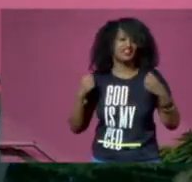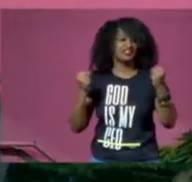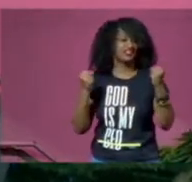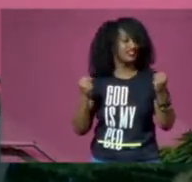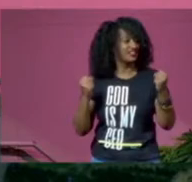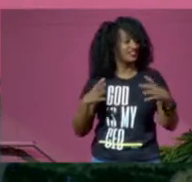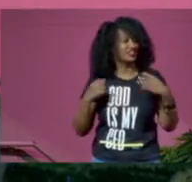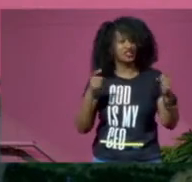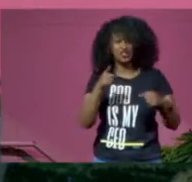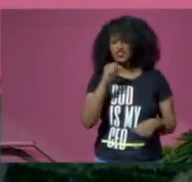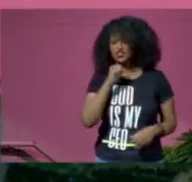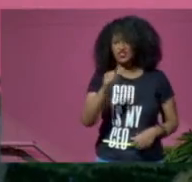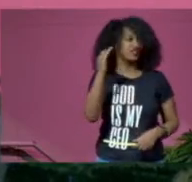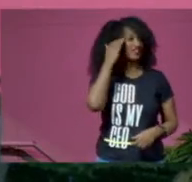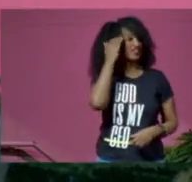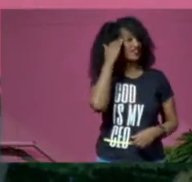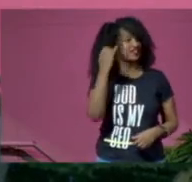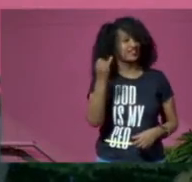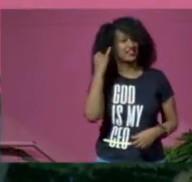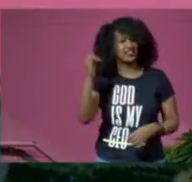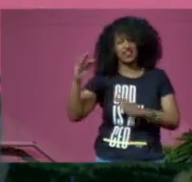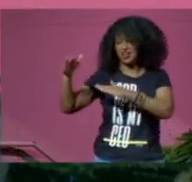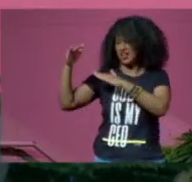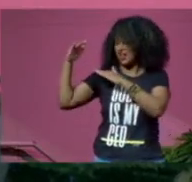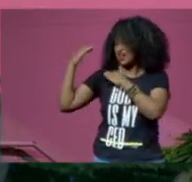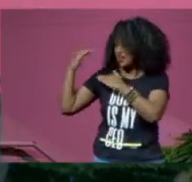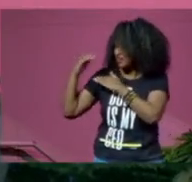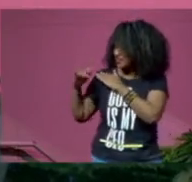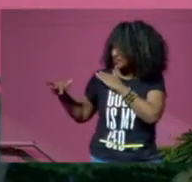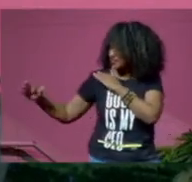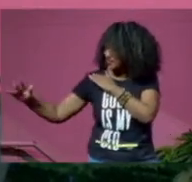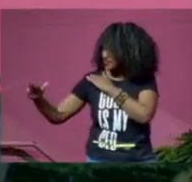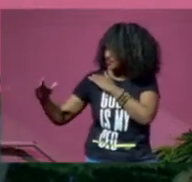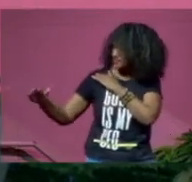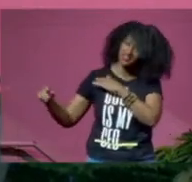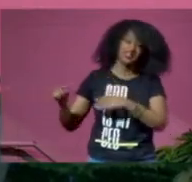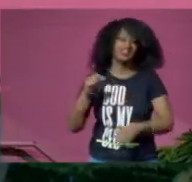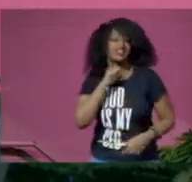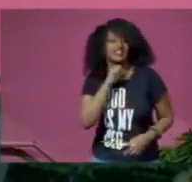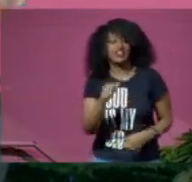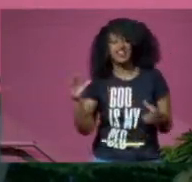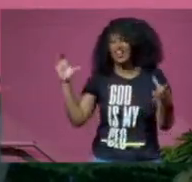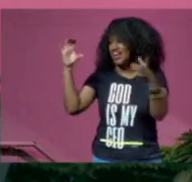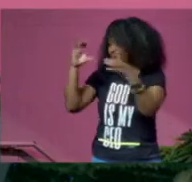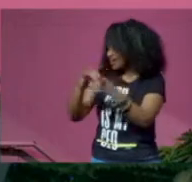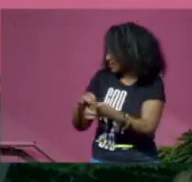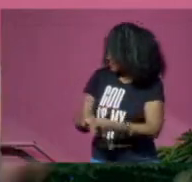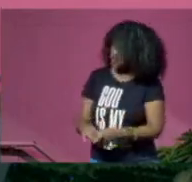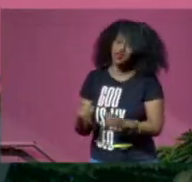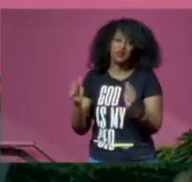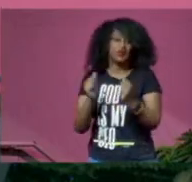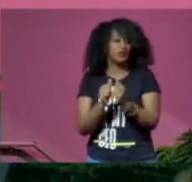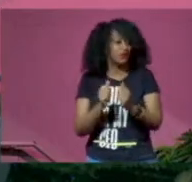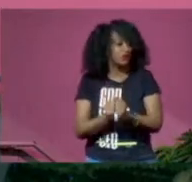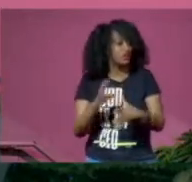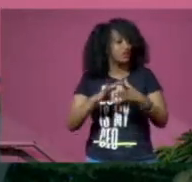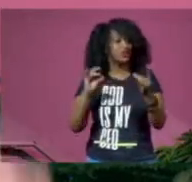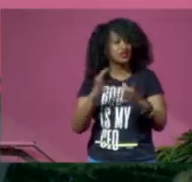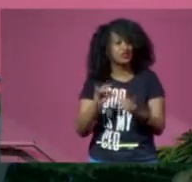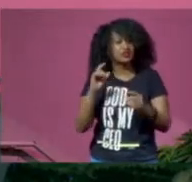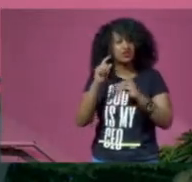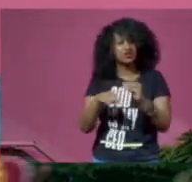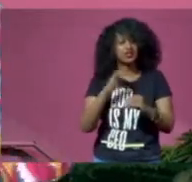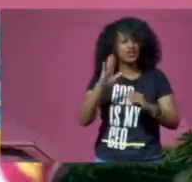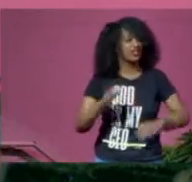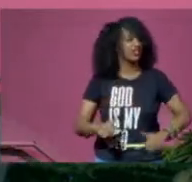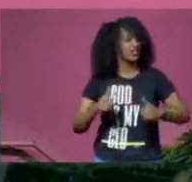wildest imagination. And if you limit yourself to your neighborhood, you'll never connect with and know the narratives that are written in